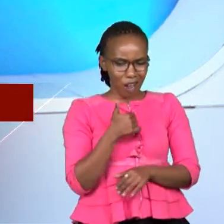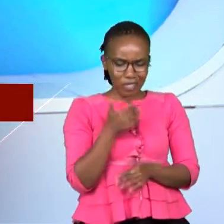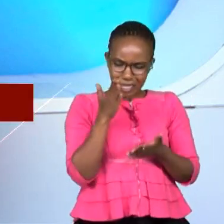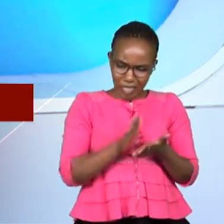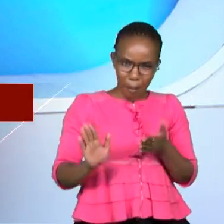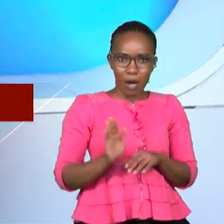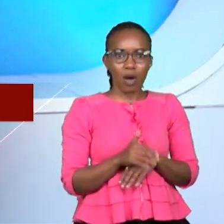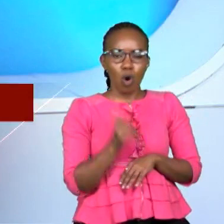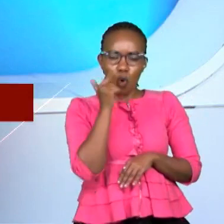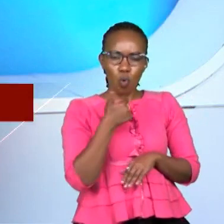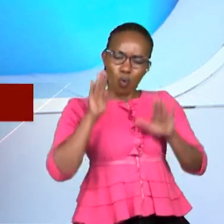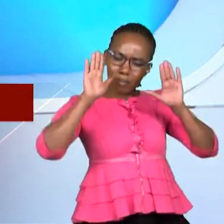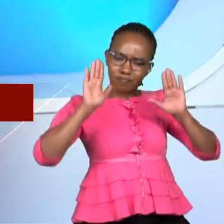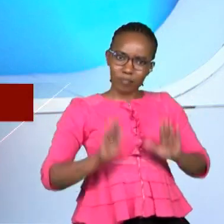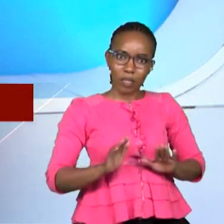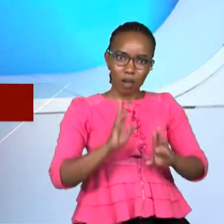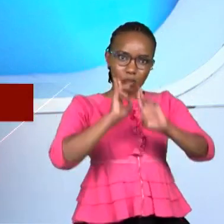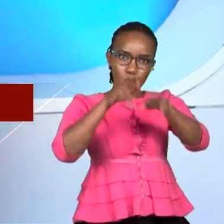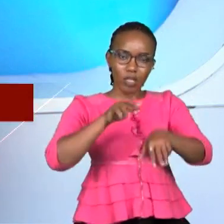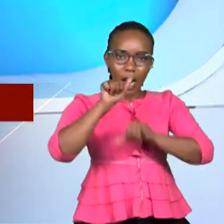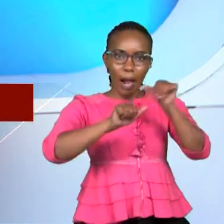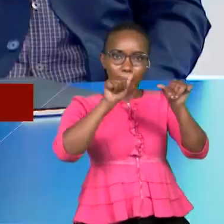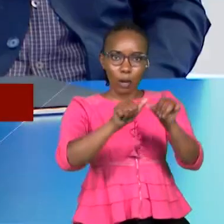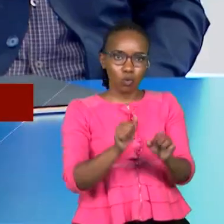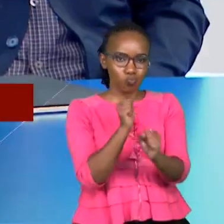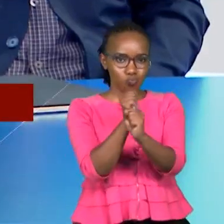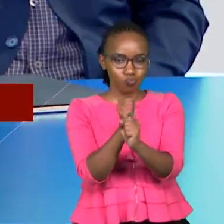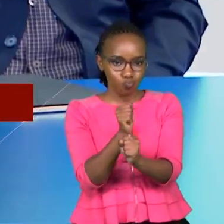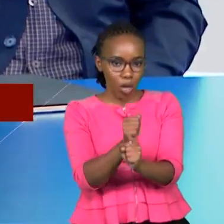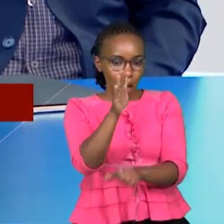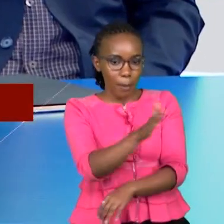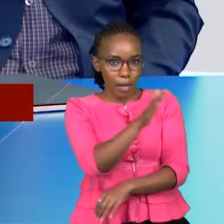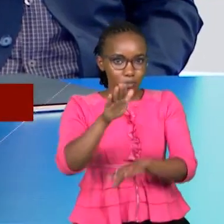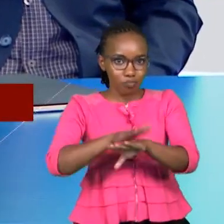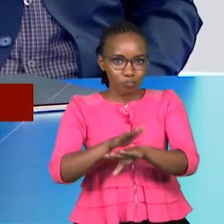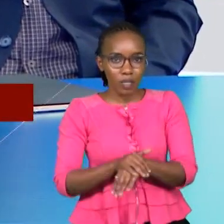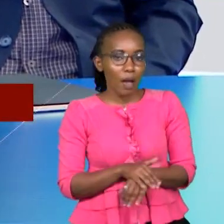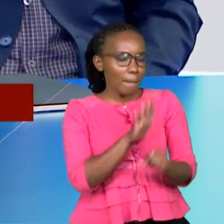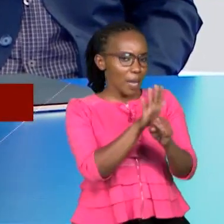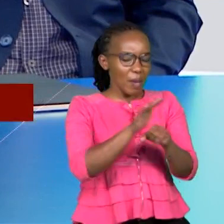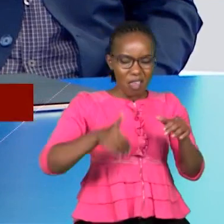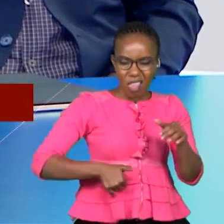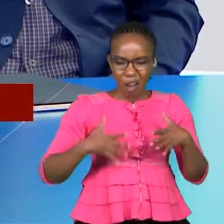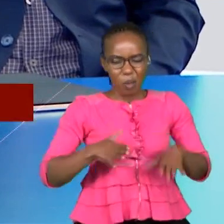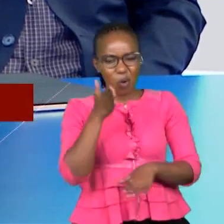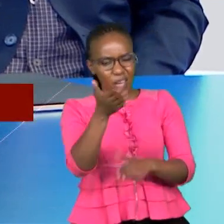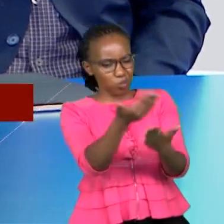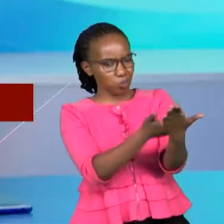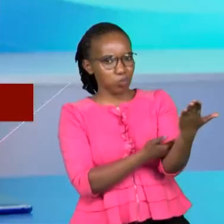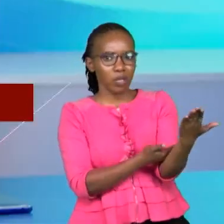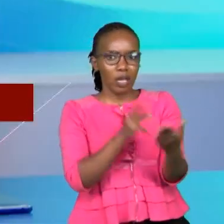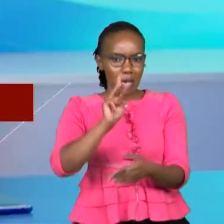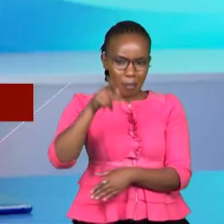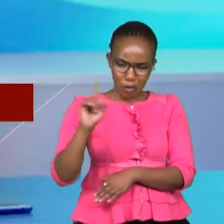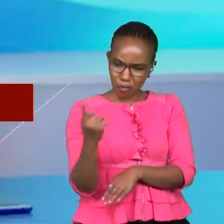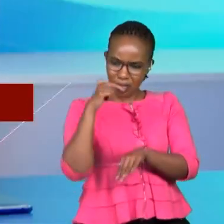are exemplary. If you saw the latest report on those who are performing well in parliament, there's a huge number of young people on that list. First-time members of